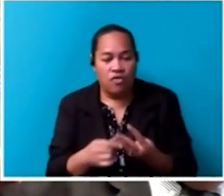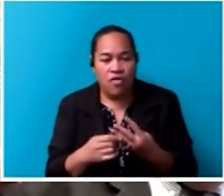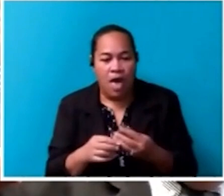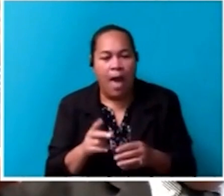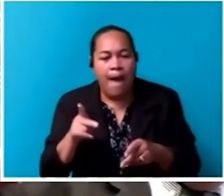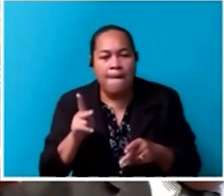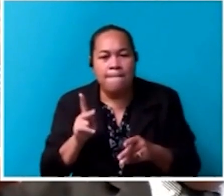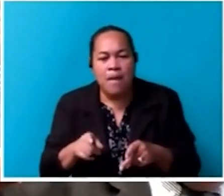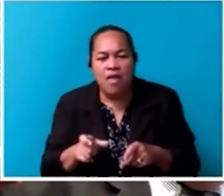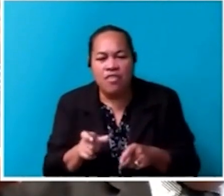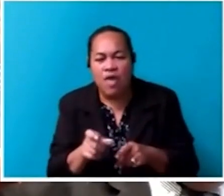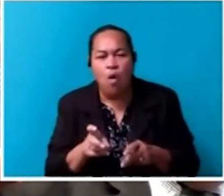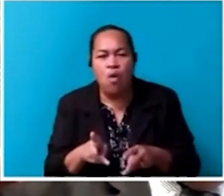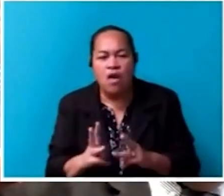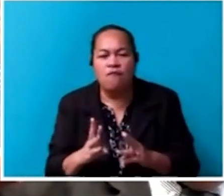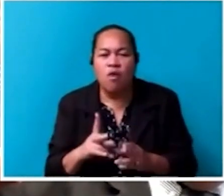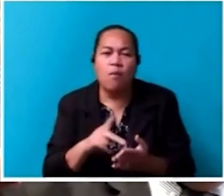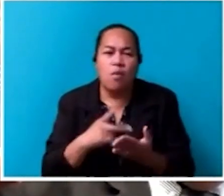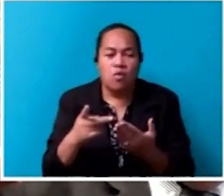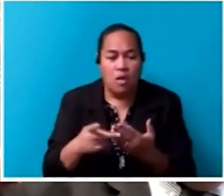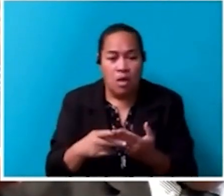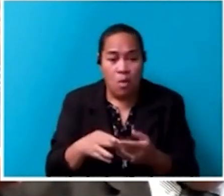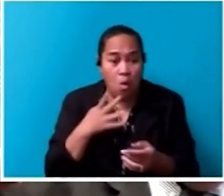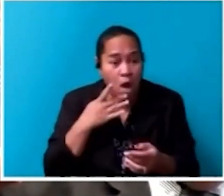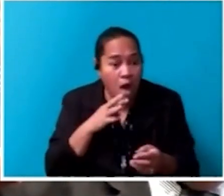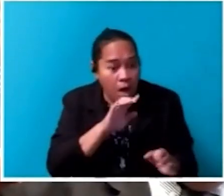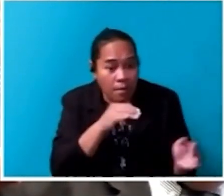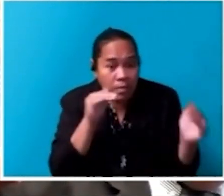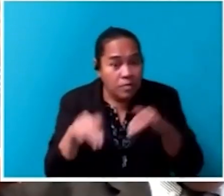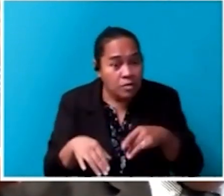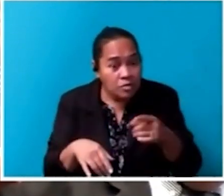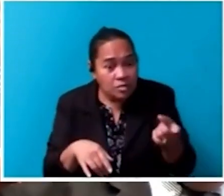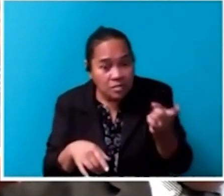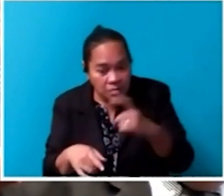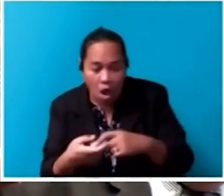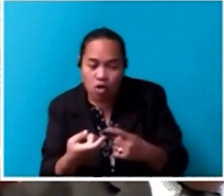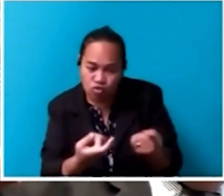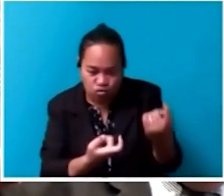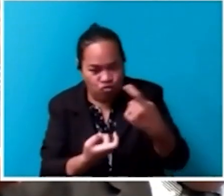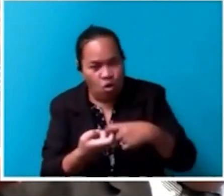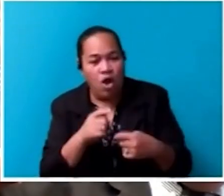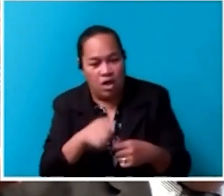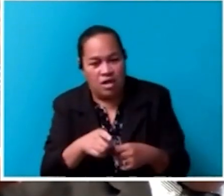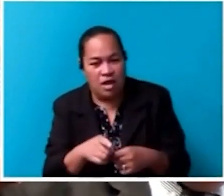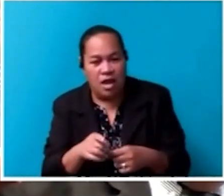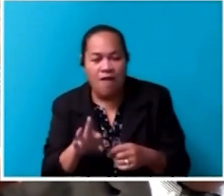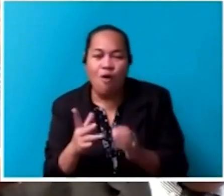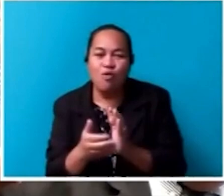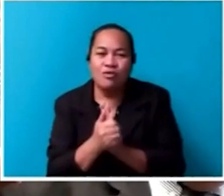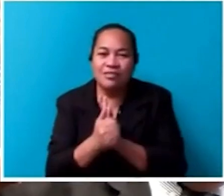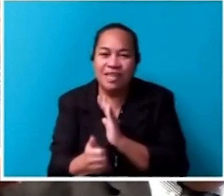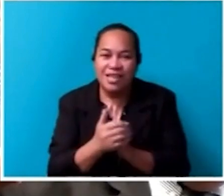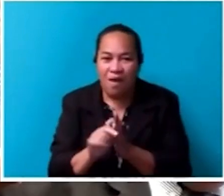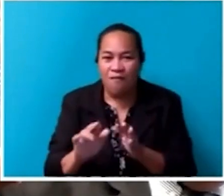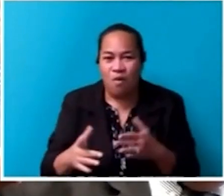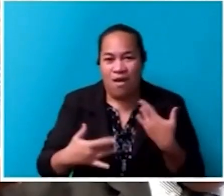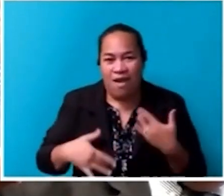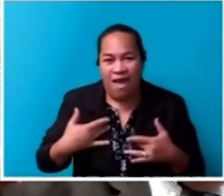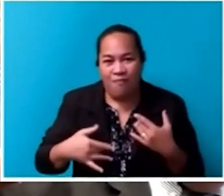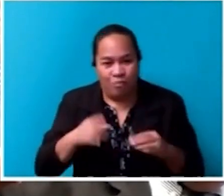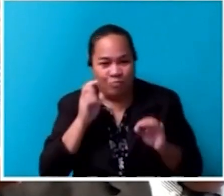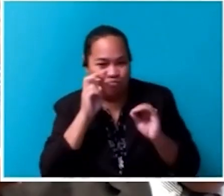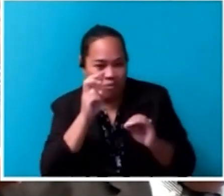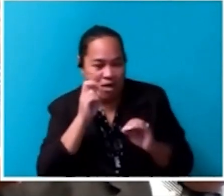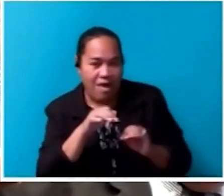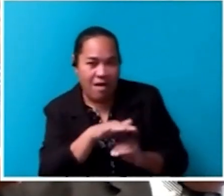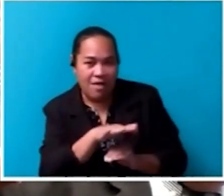Many participants were linked immediately to ministry-led initiatives such as Skills for Life